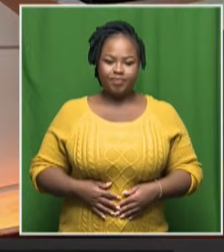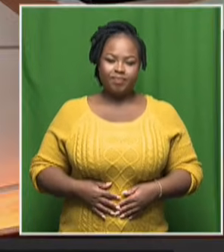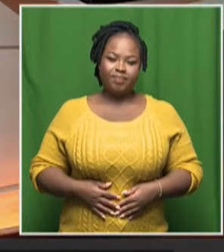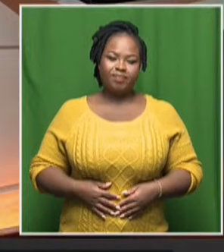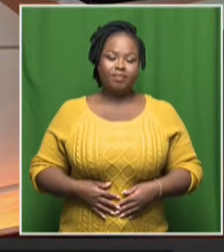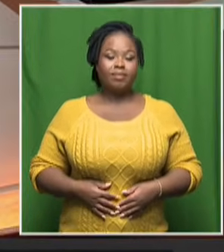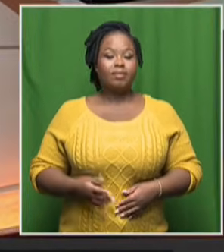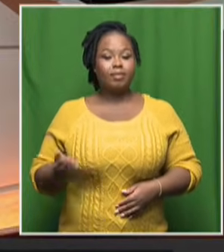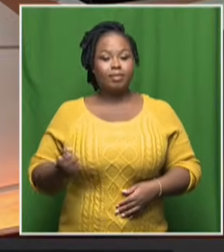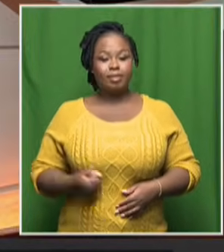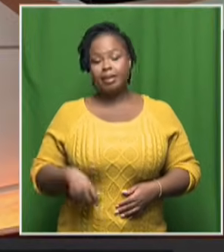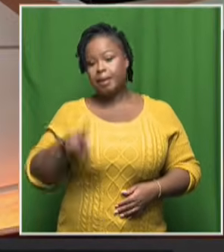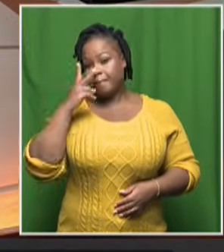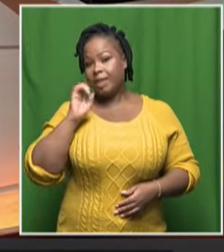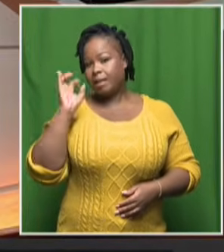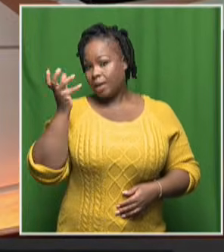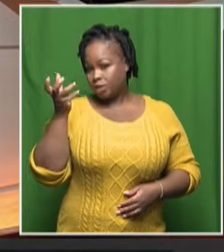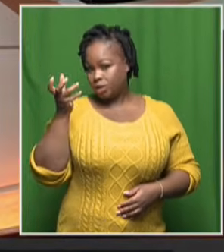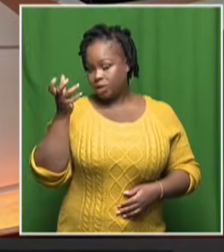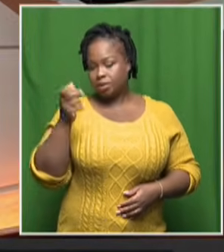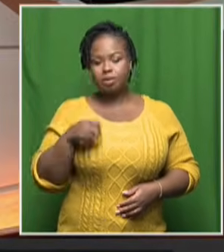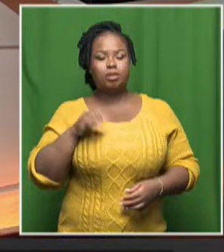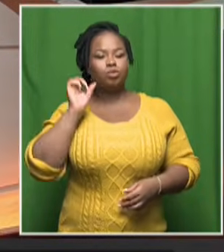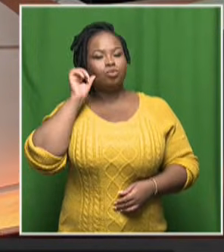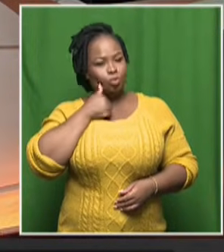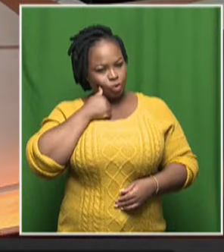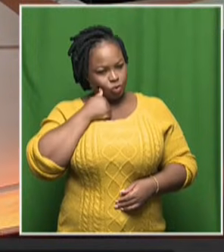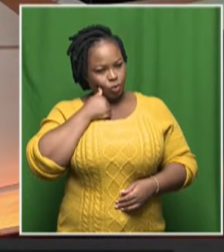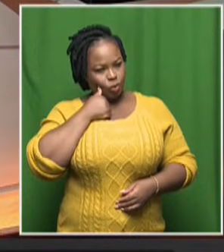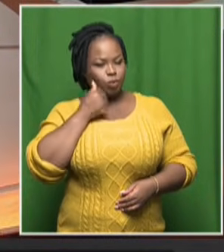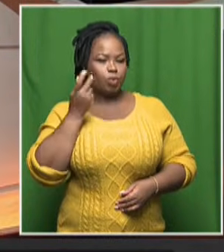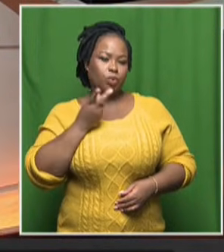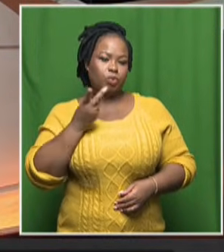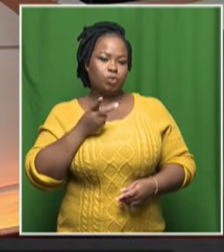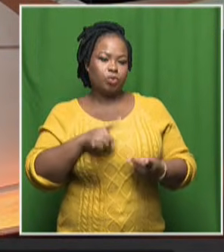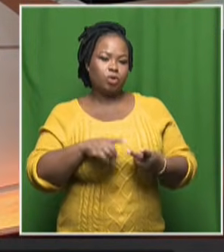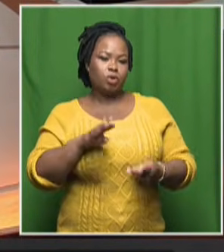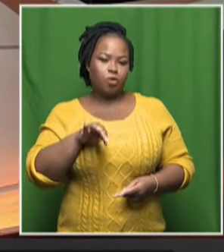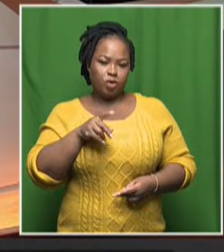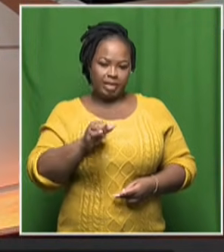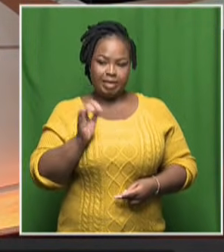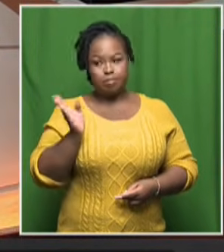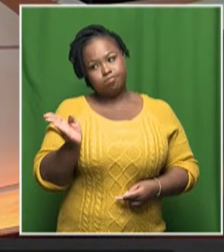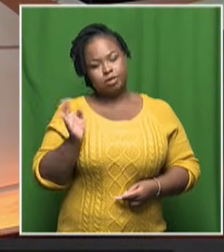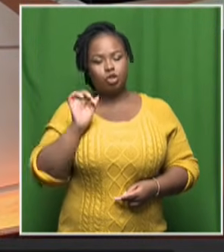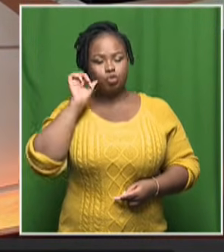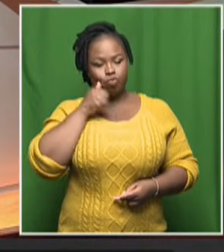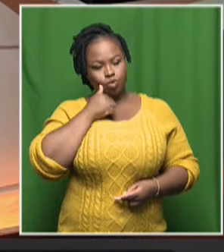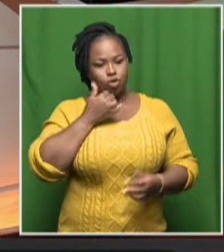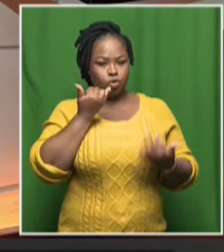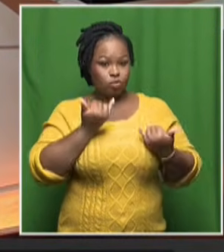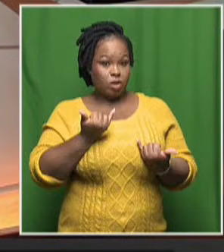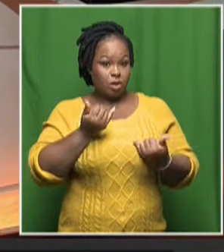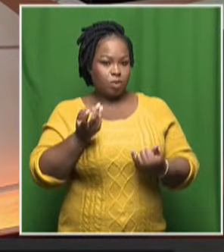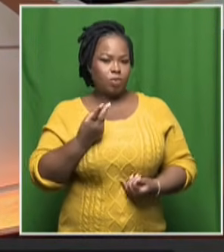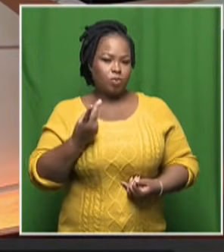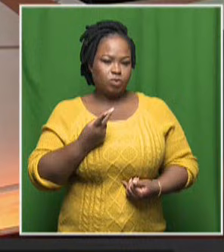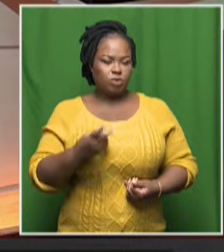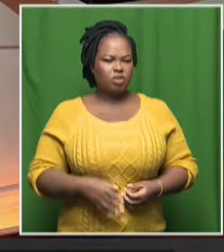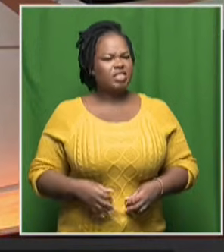We've got Black Diamond tonight and tomorrow. Okay. And we've got Bongi as well tonight and tomorrow. There's a